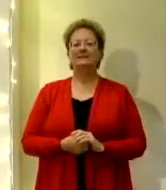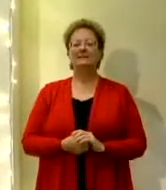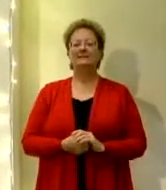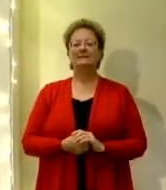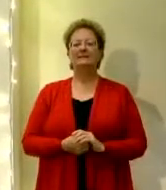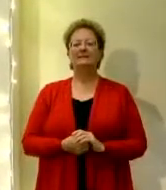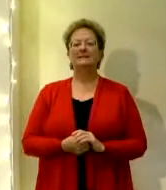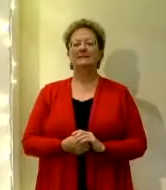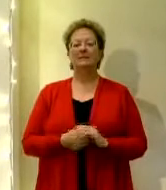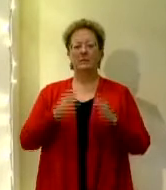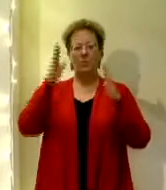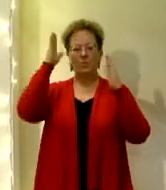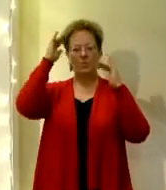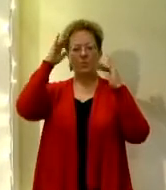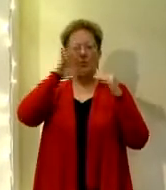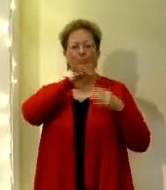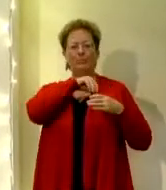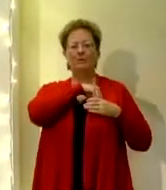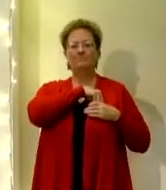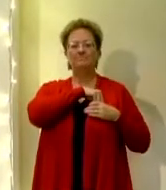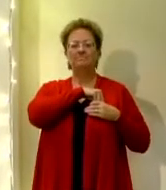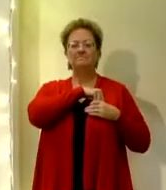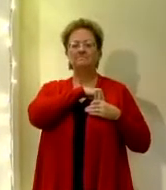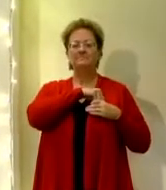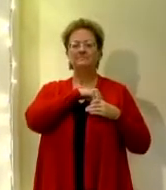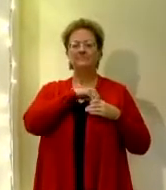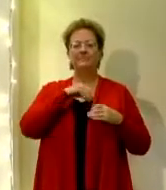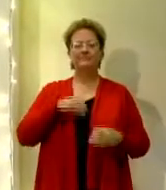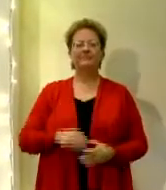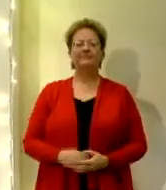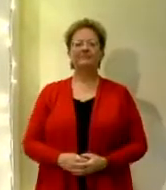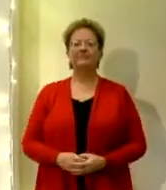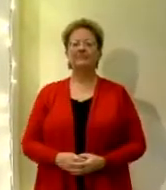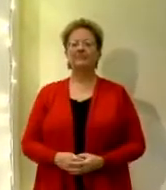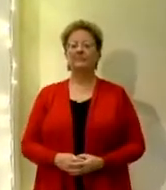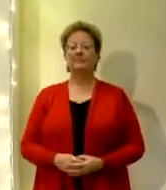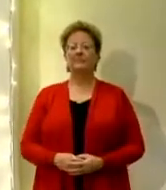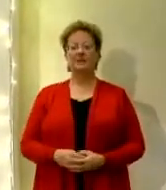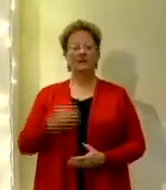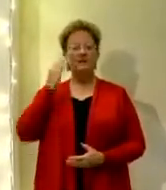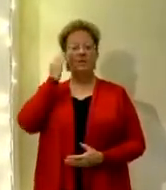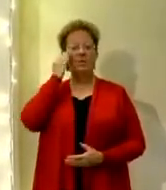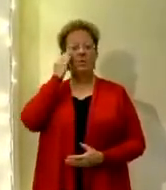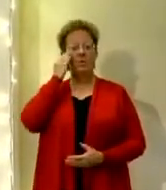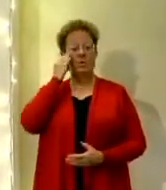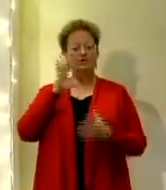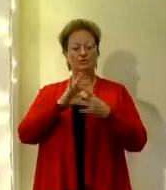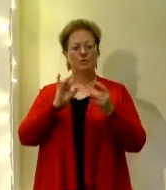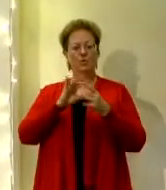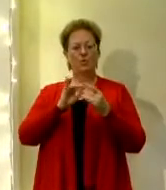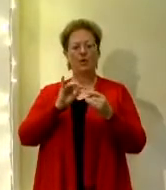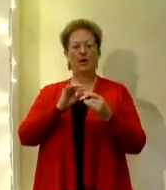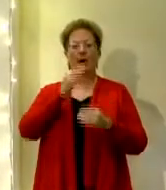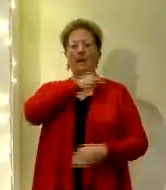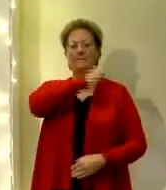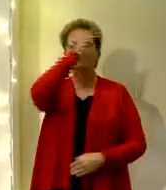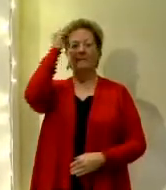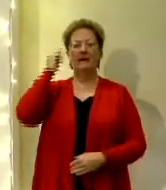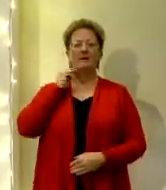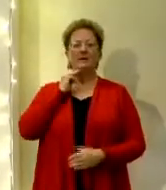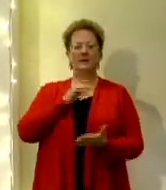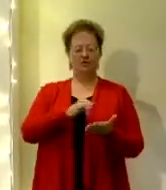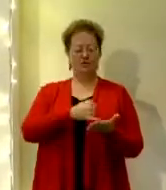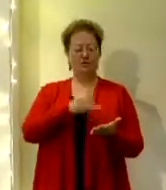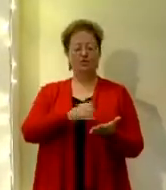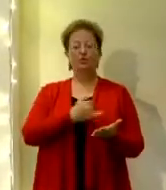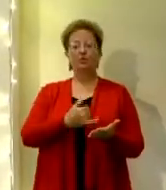this dark world. Now, I know you know the story of Joseph and Mary. But what you may not know is kind of